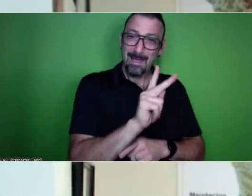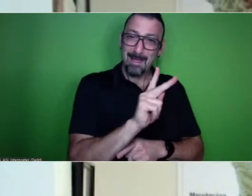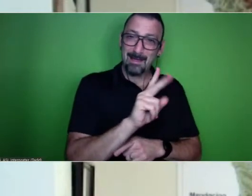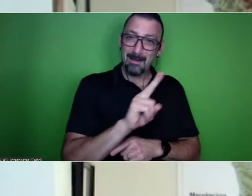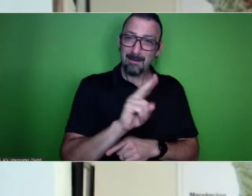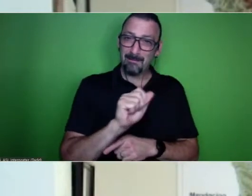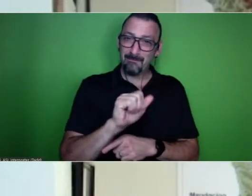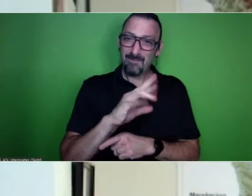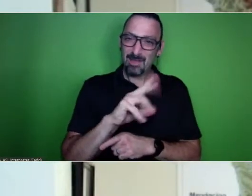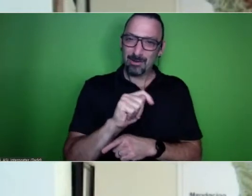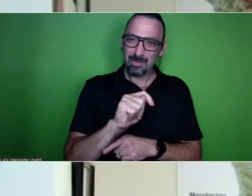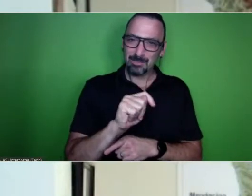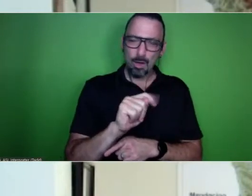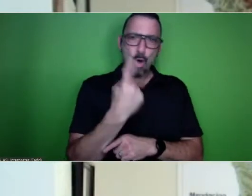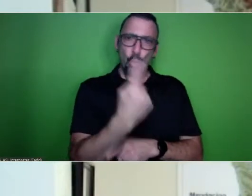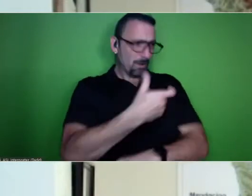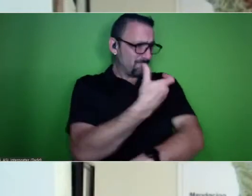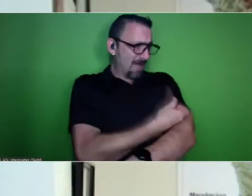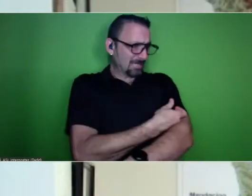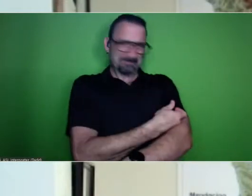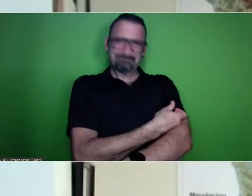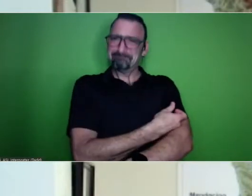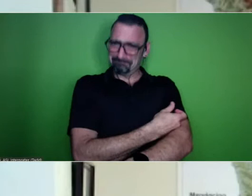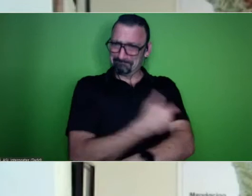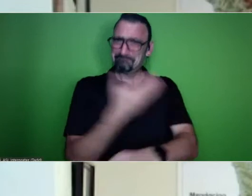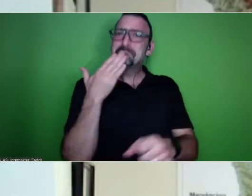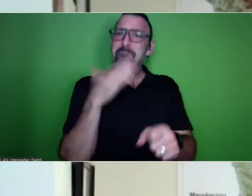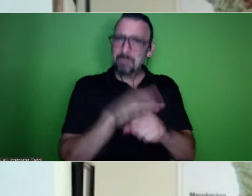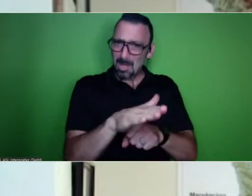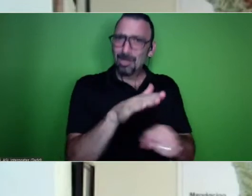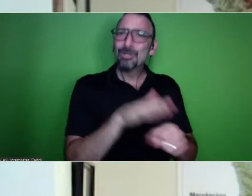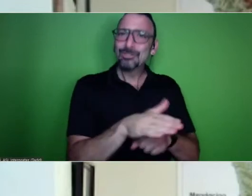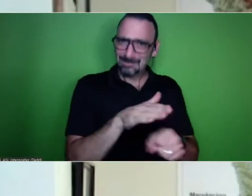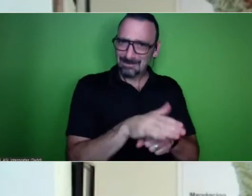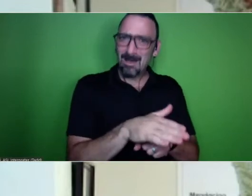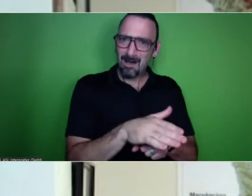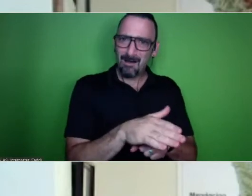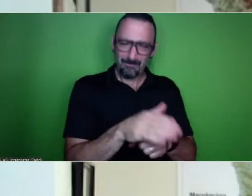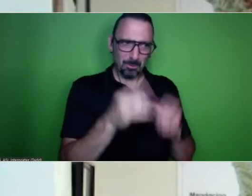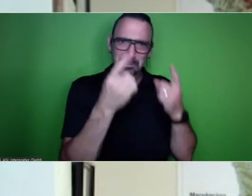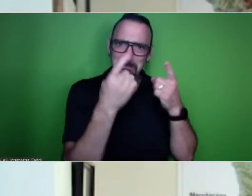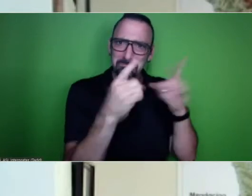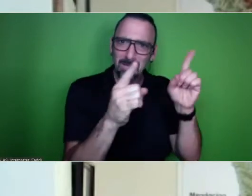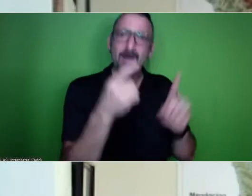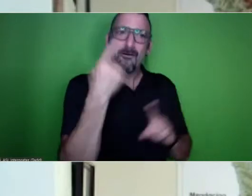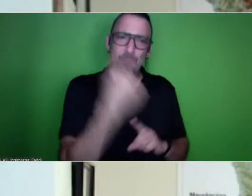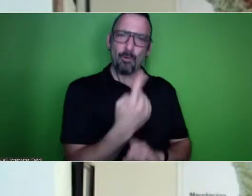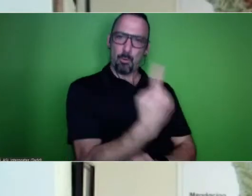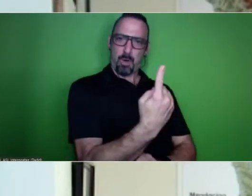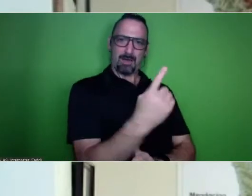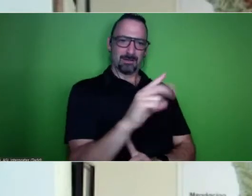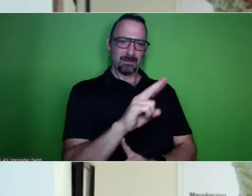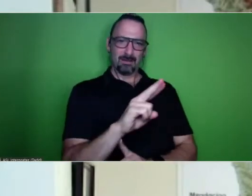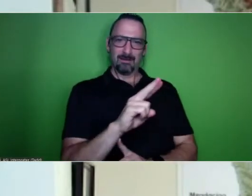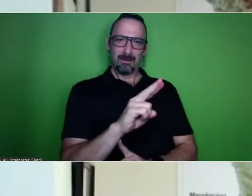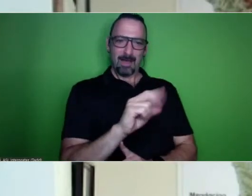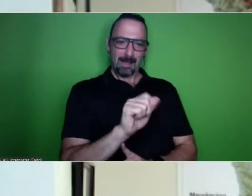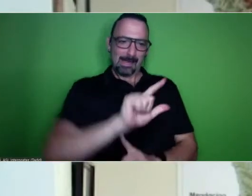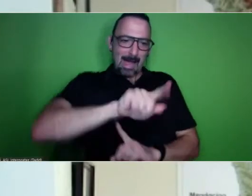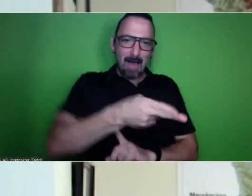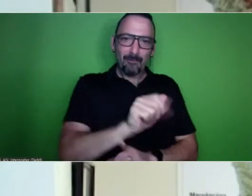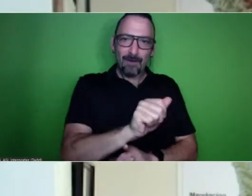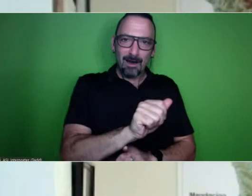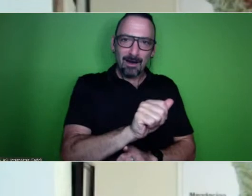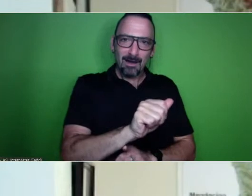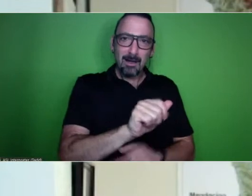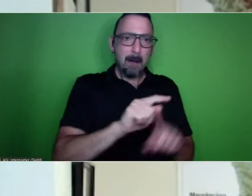and one vaccine would be fine and very effective against Alpha or the natural virus. But with